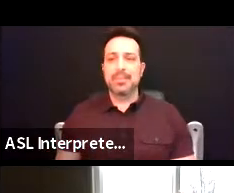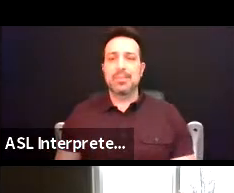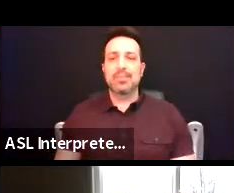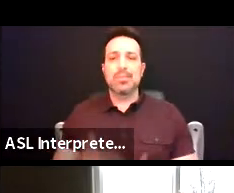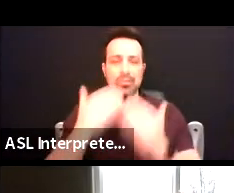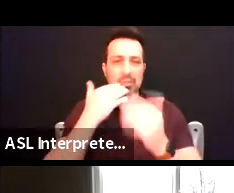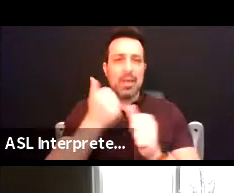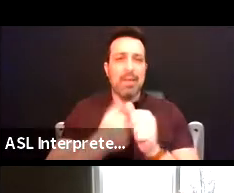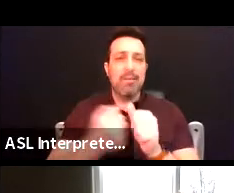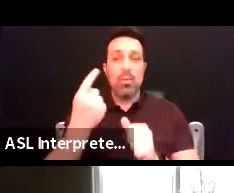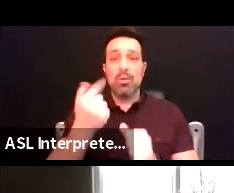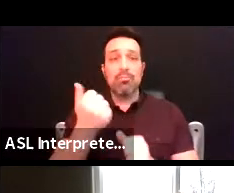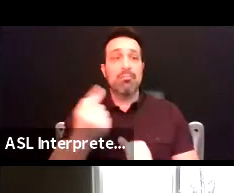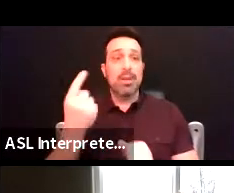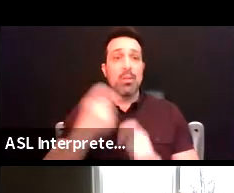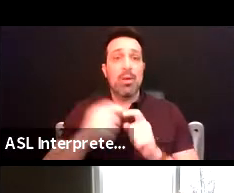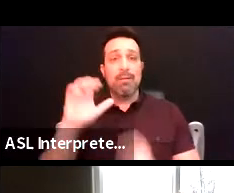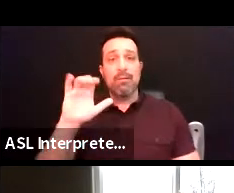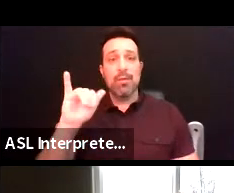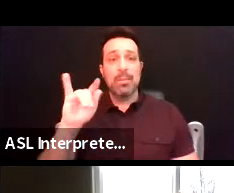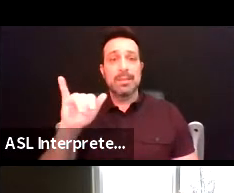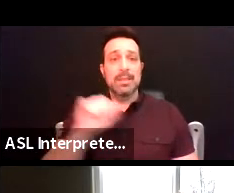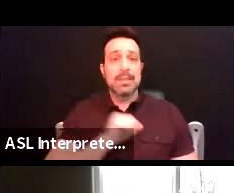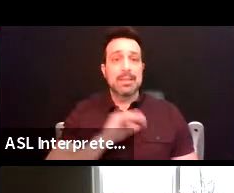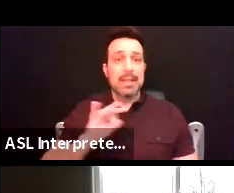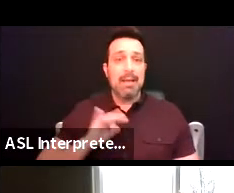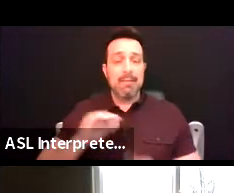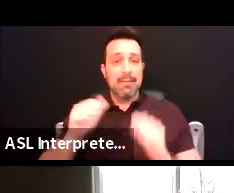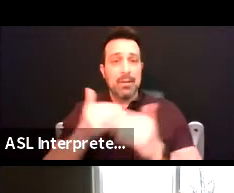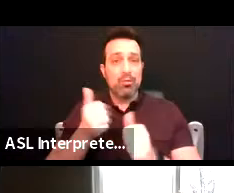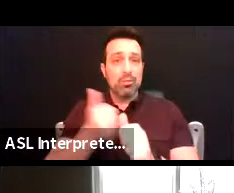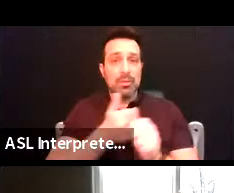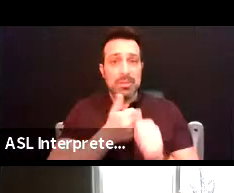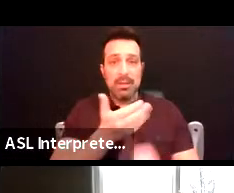you, everyone. Would anyone from the city staff like to introduce themselves?